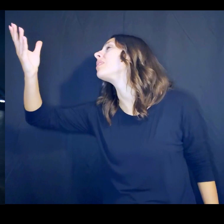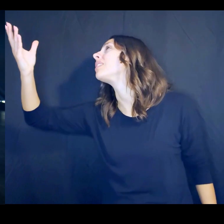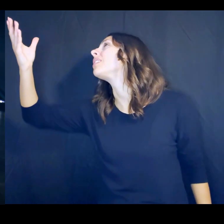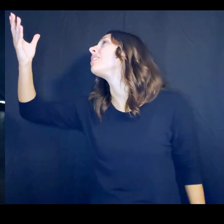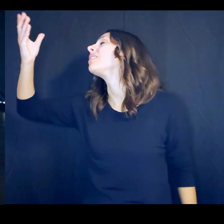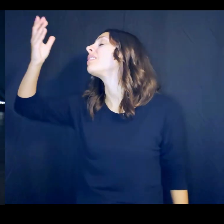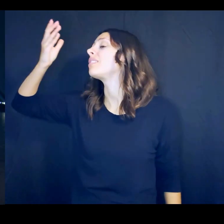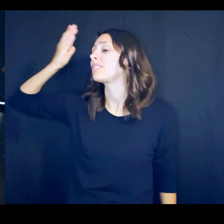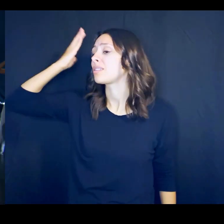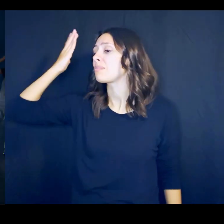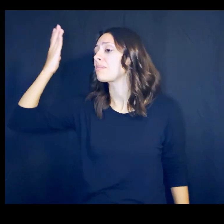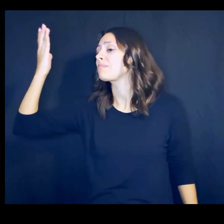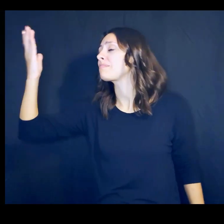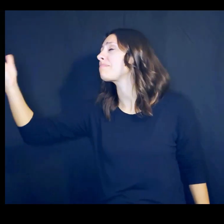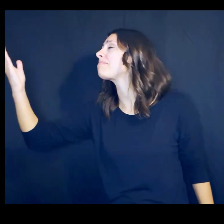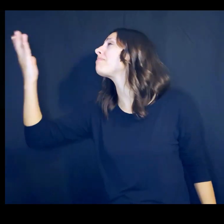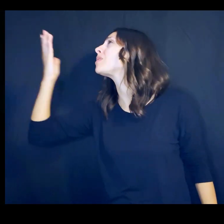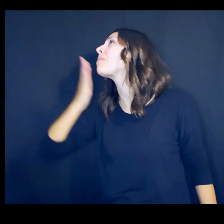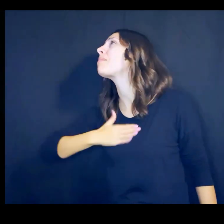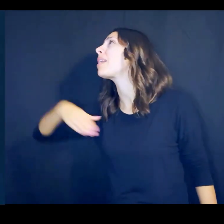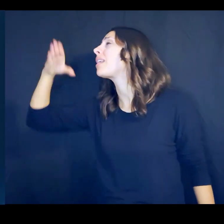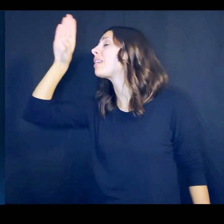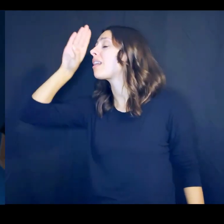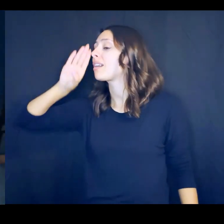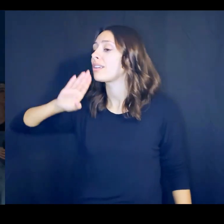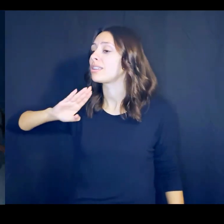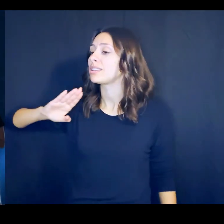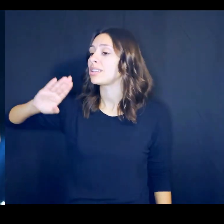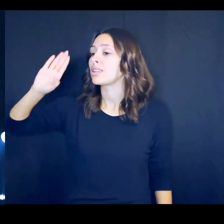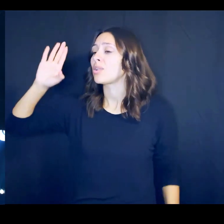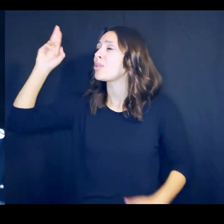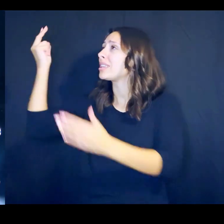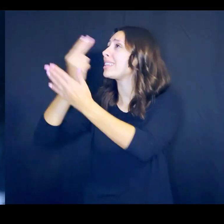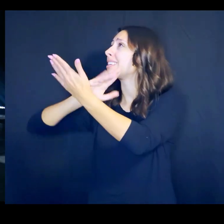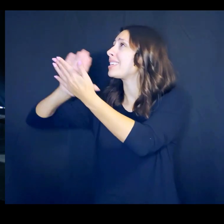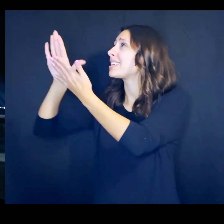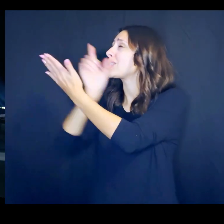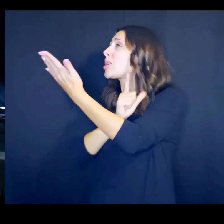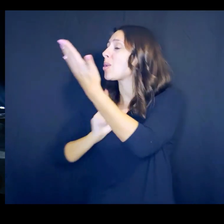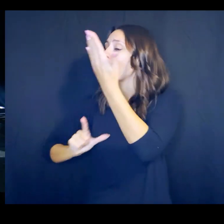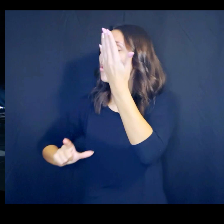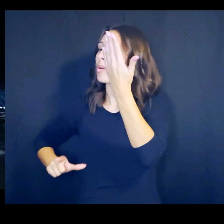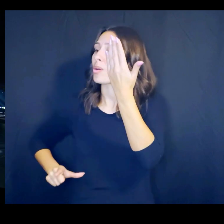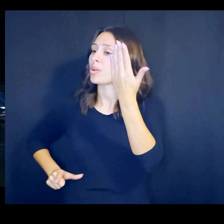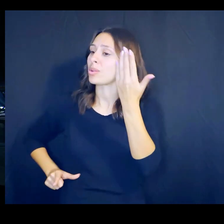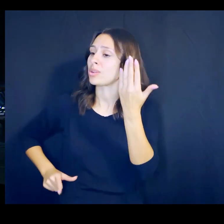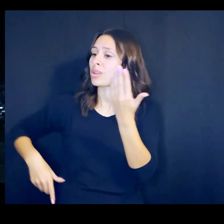Oh.